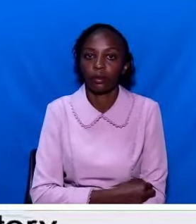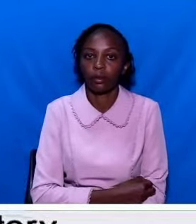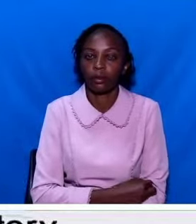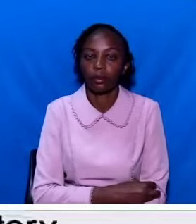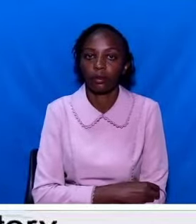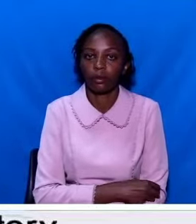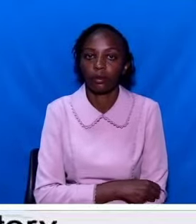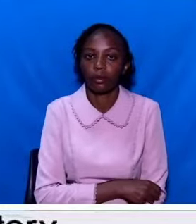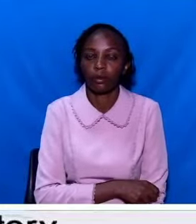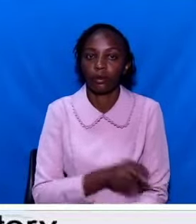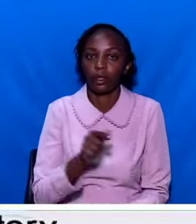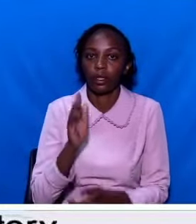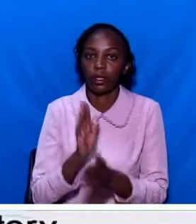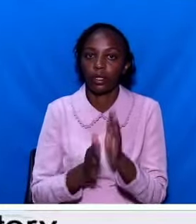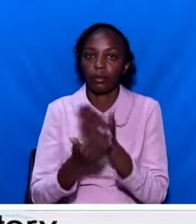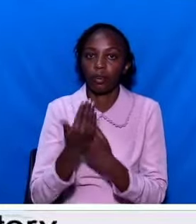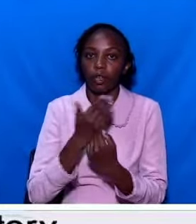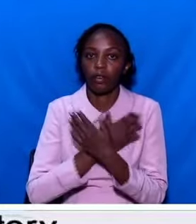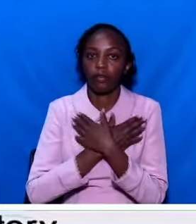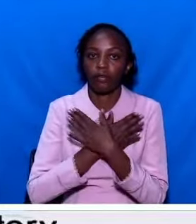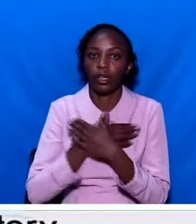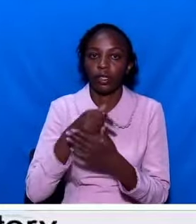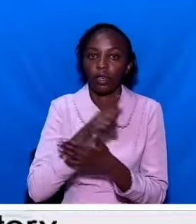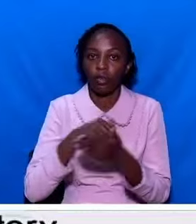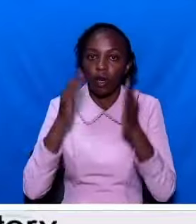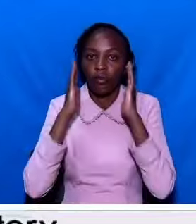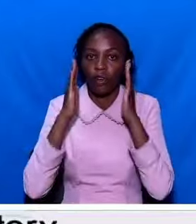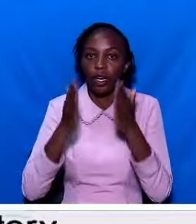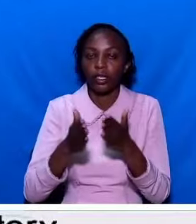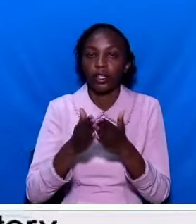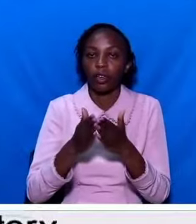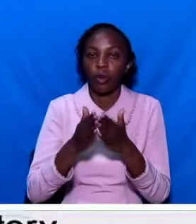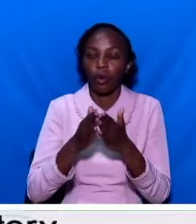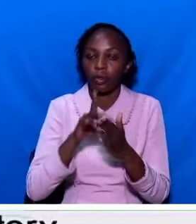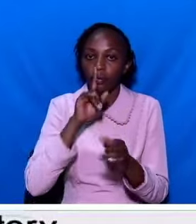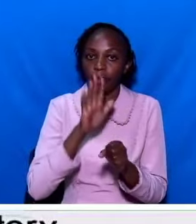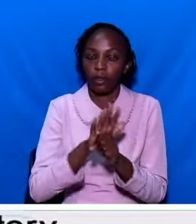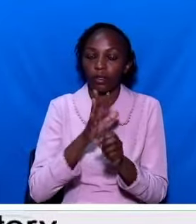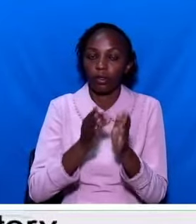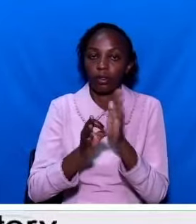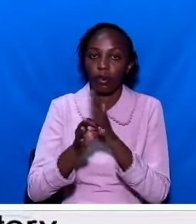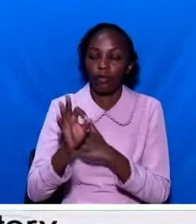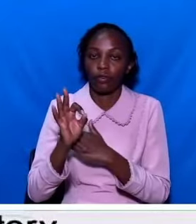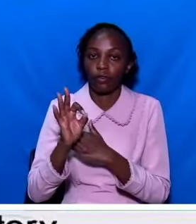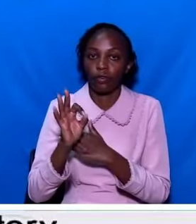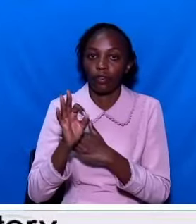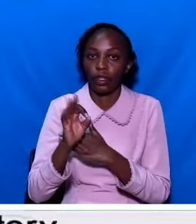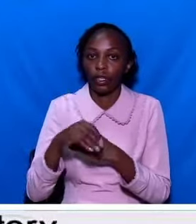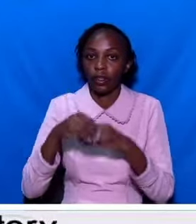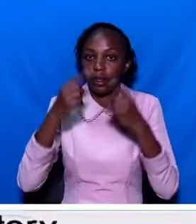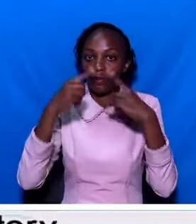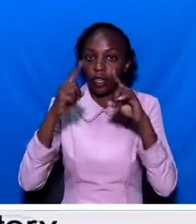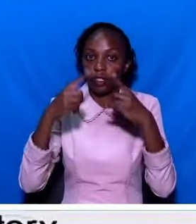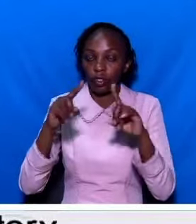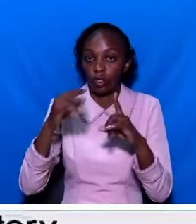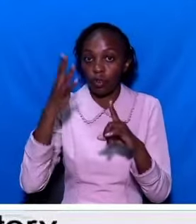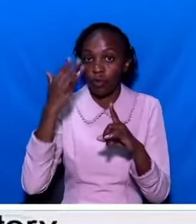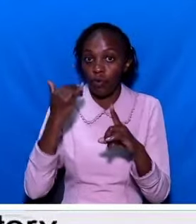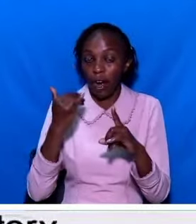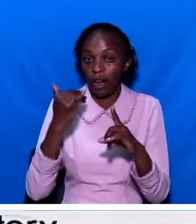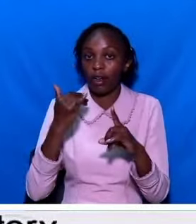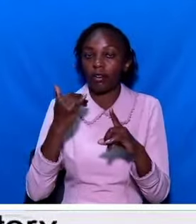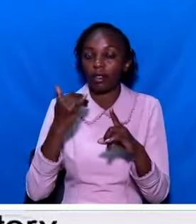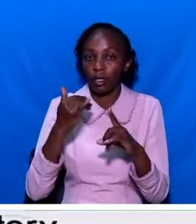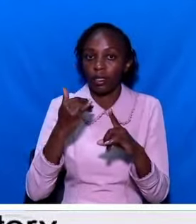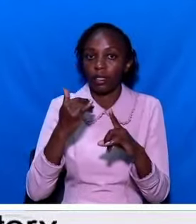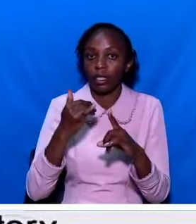This morning, friends, we are looking at the assurance of victory. And why are we looking at the assurance of victory? And we shall be